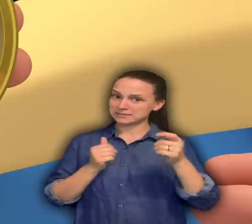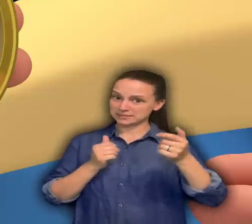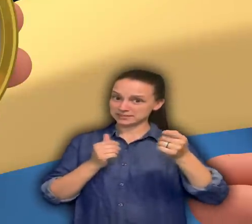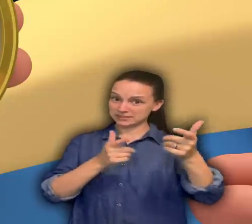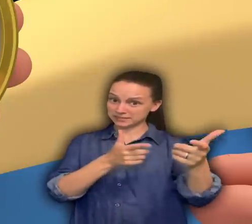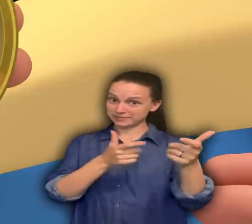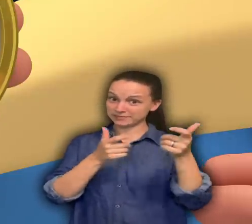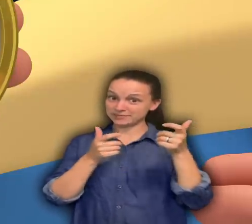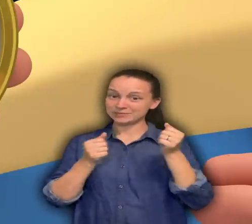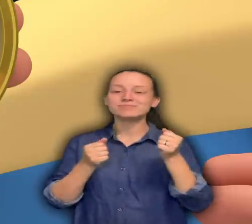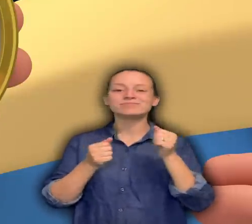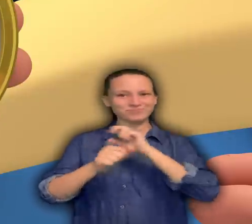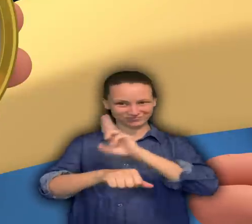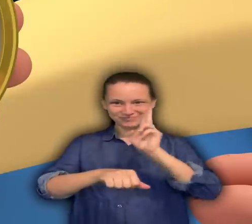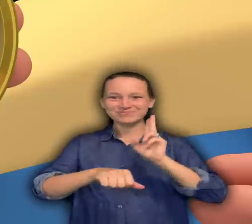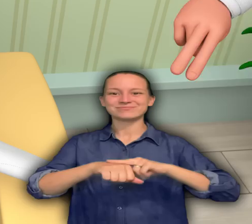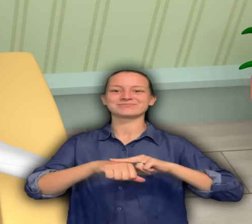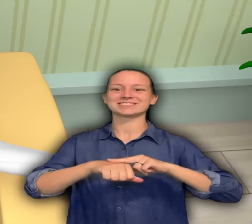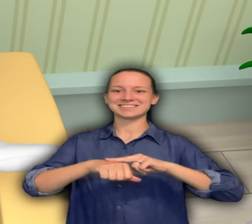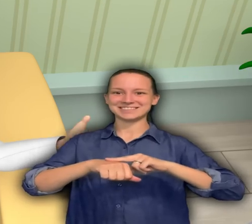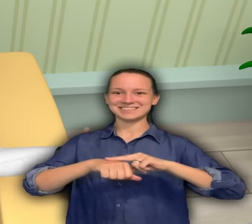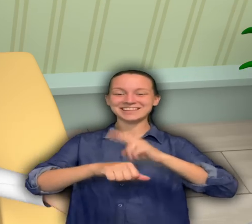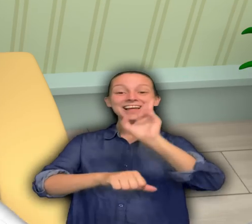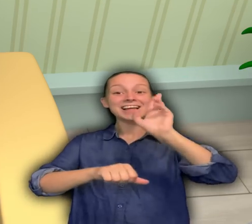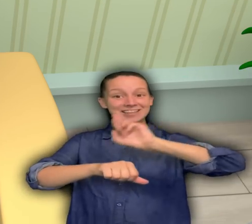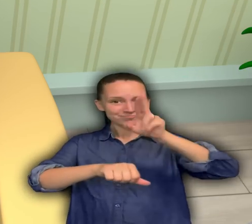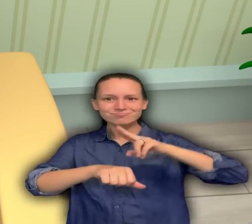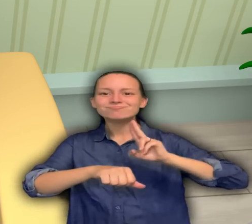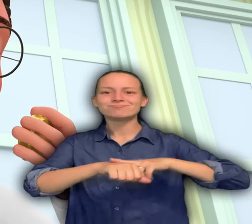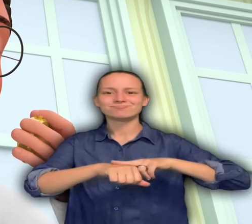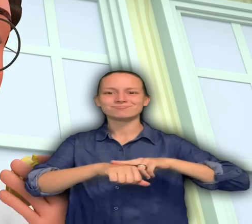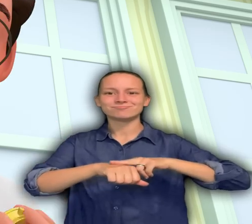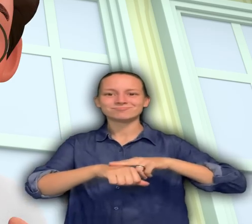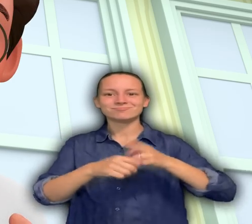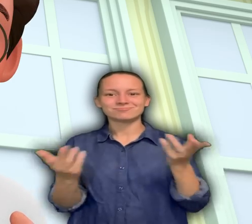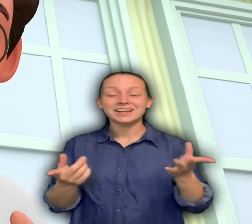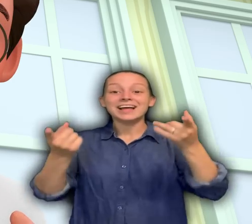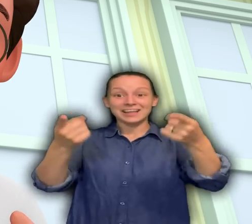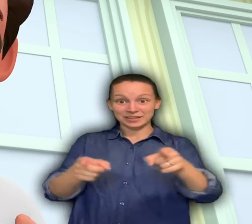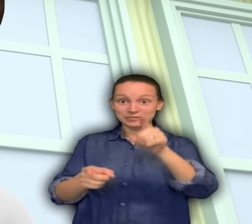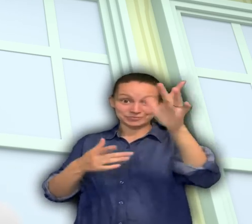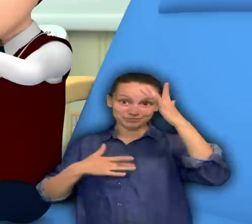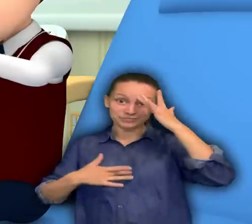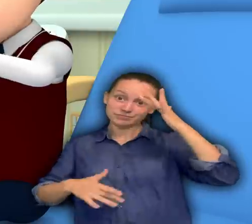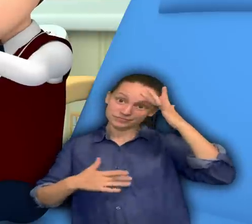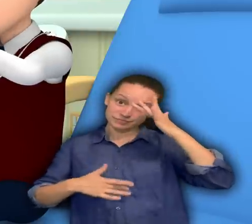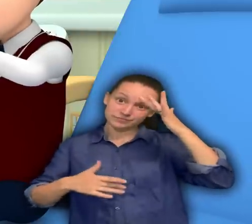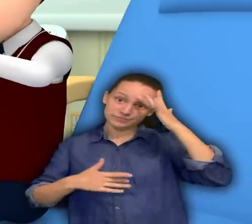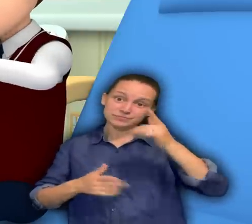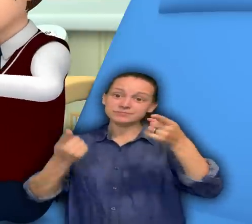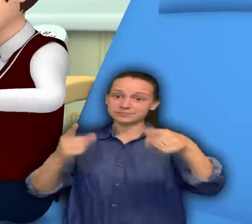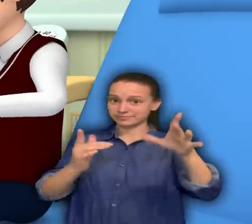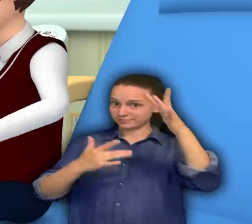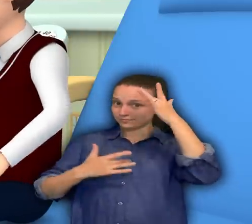fast it's a little fast that's quite normal that's quite normal when